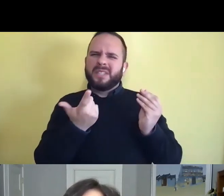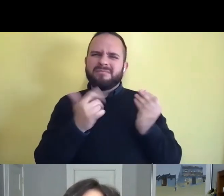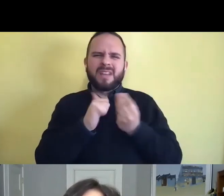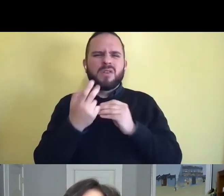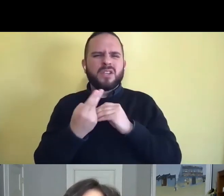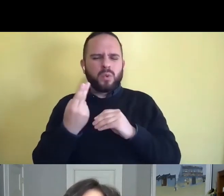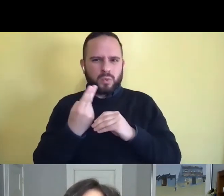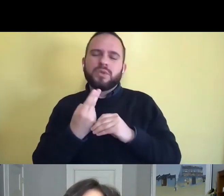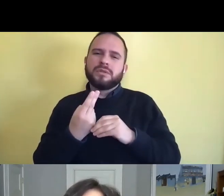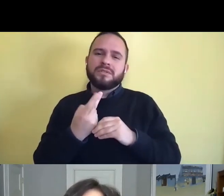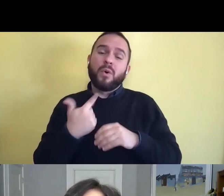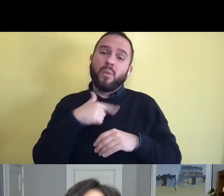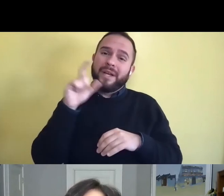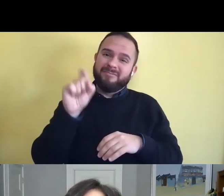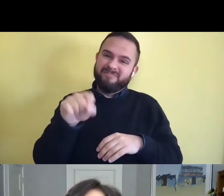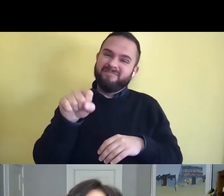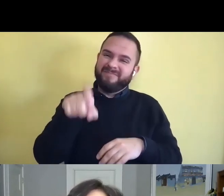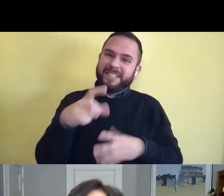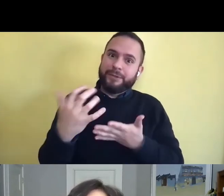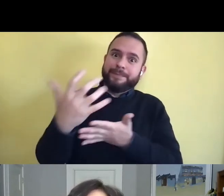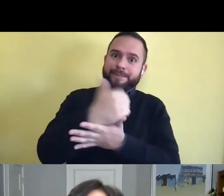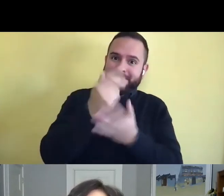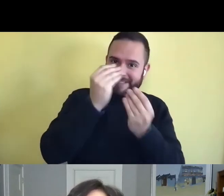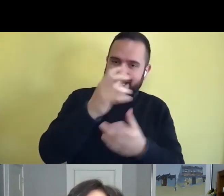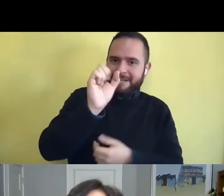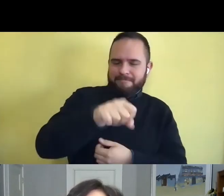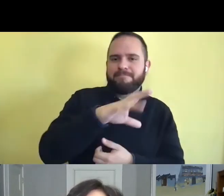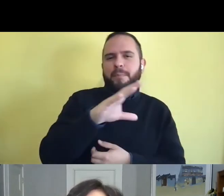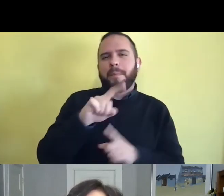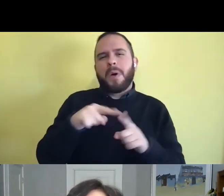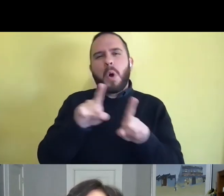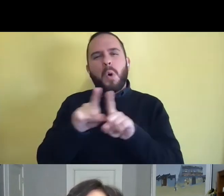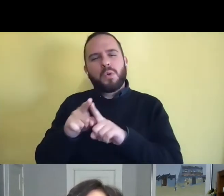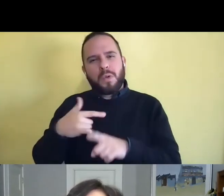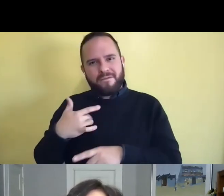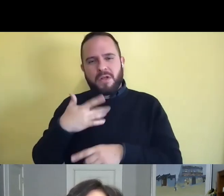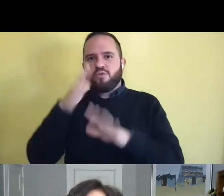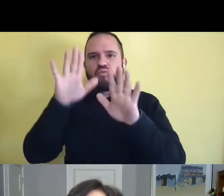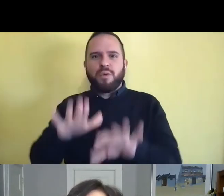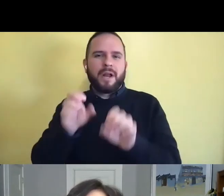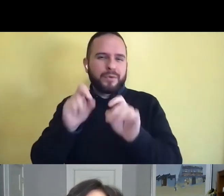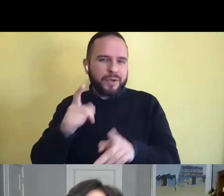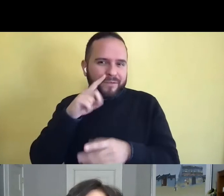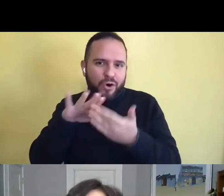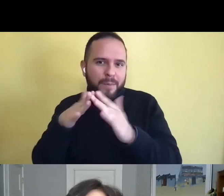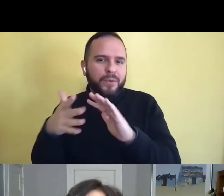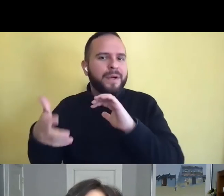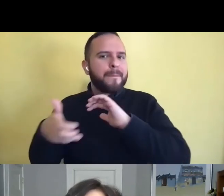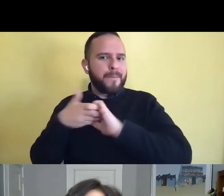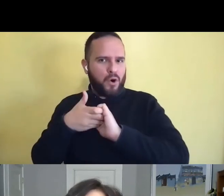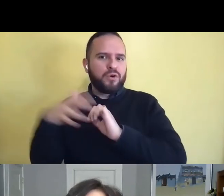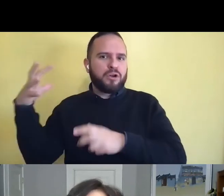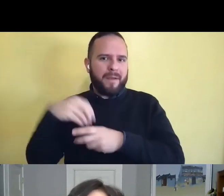important. But I do think that there's an opportunity for community partners to get involved, and certainly companies